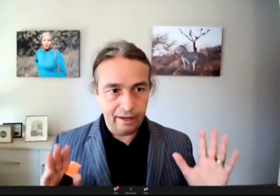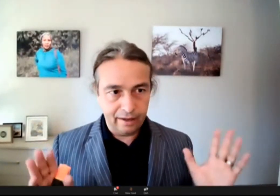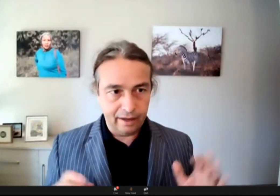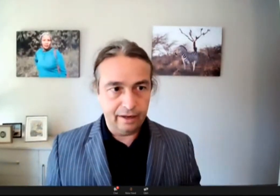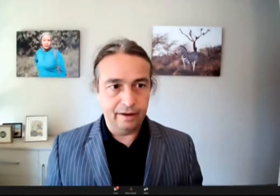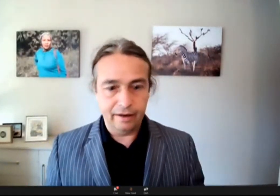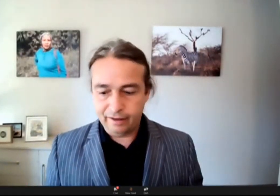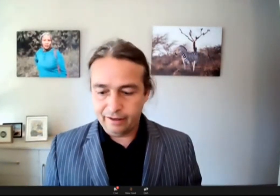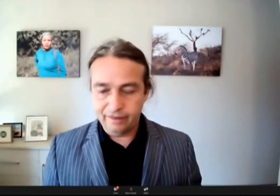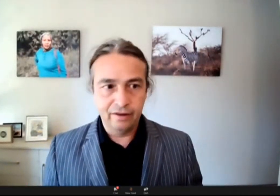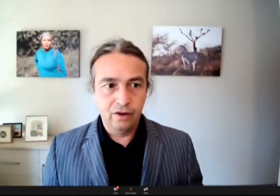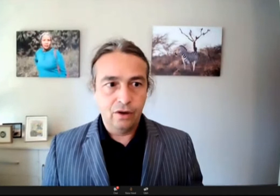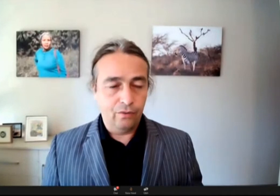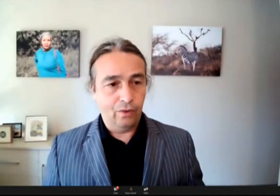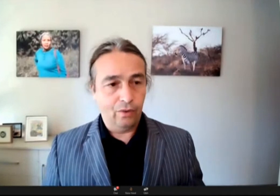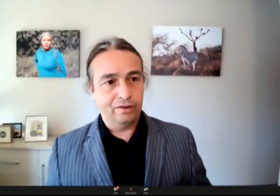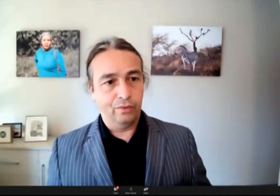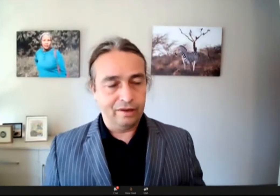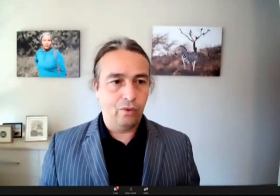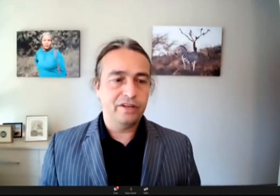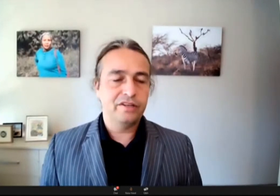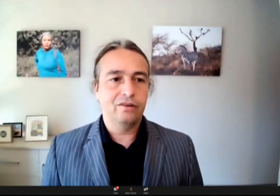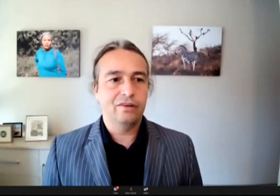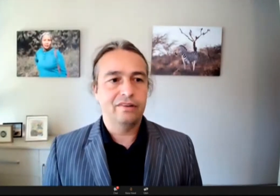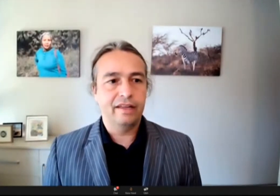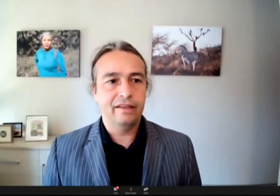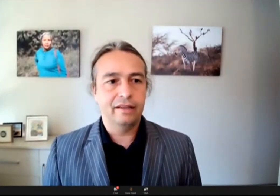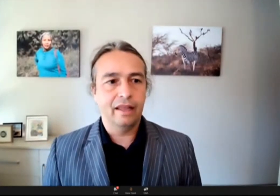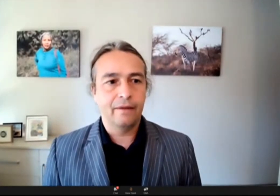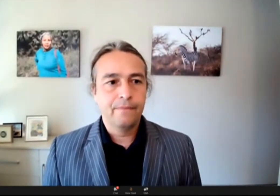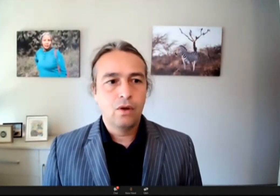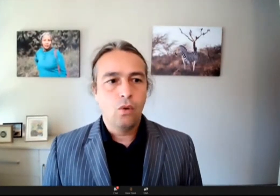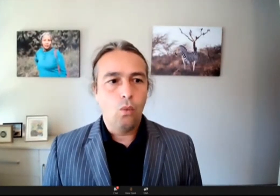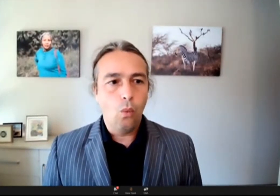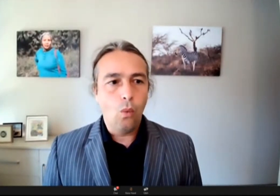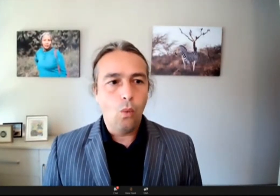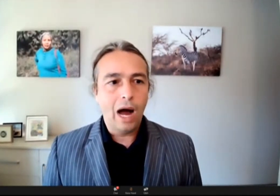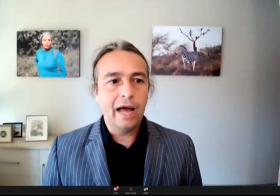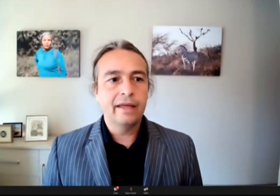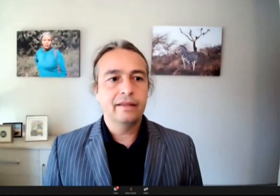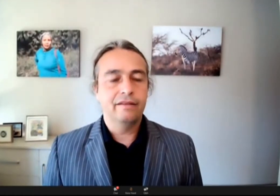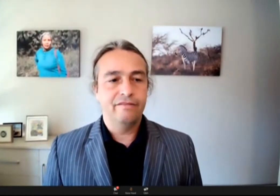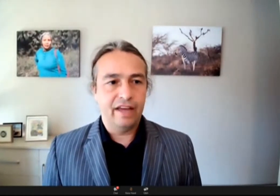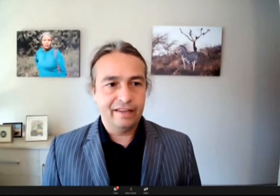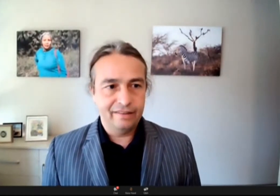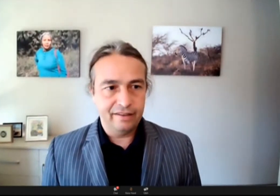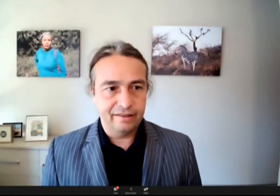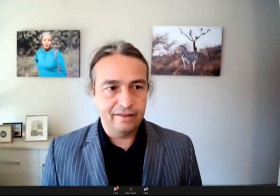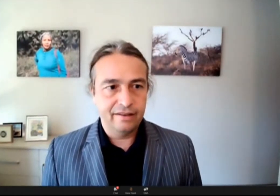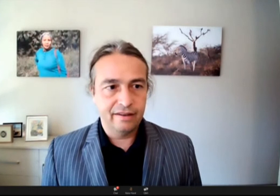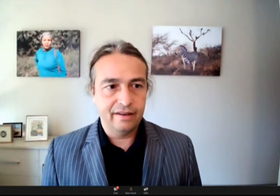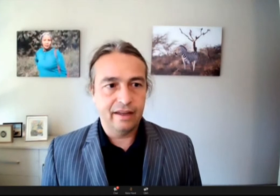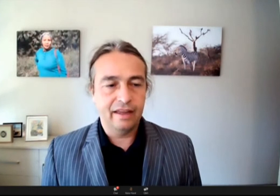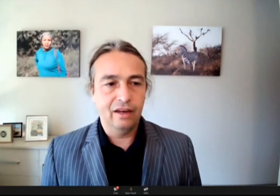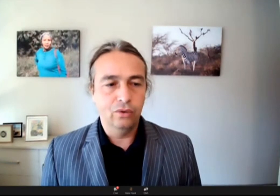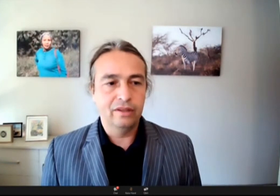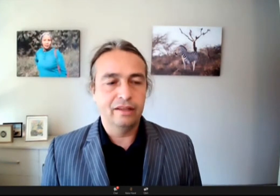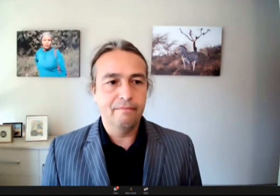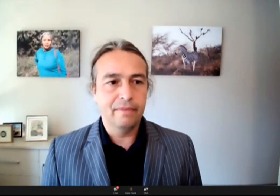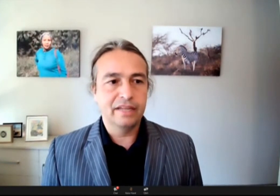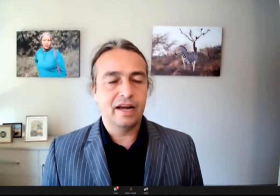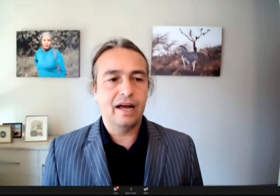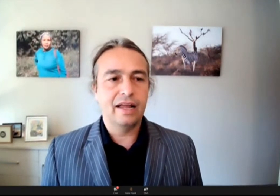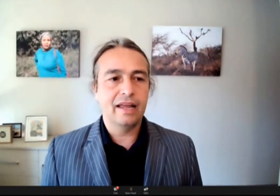Abdul-Karim, and it was a question associated like why the vaccines